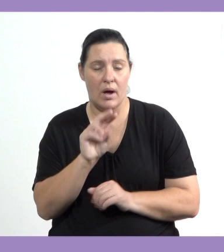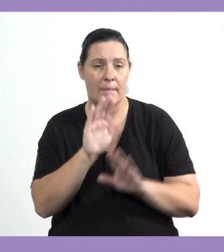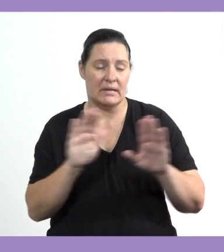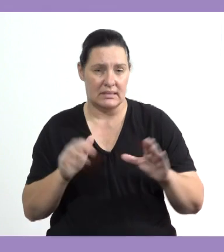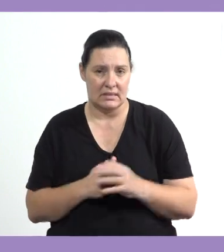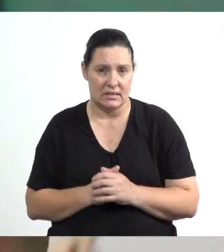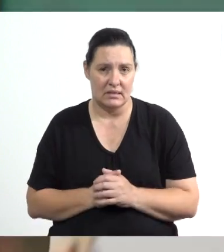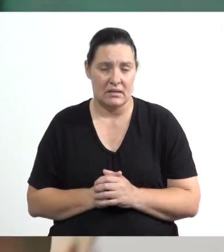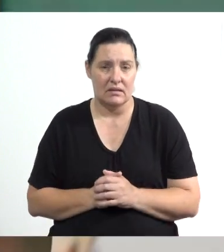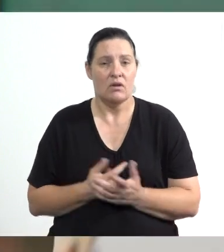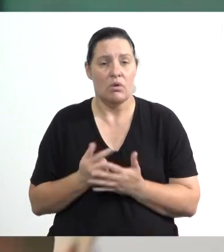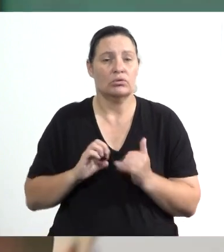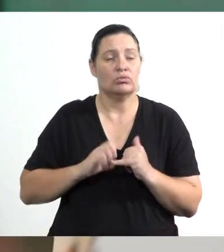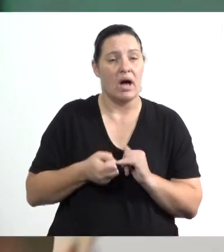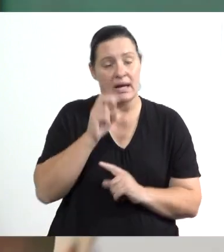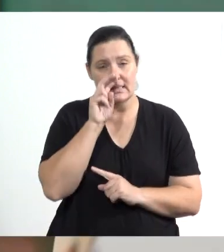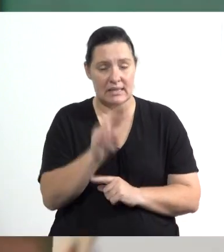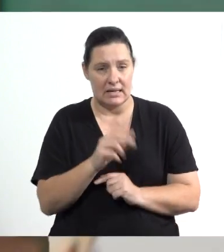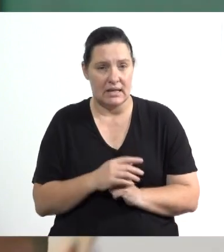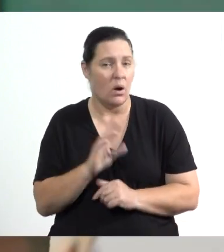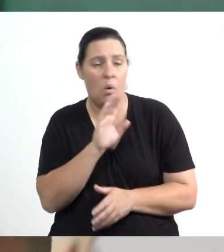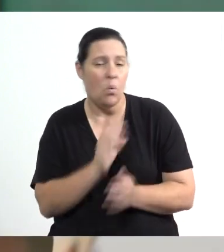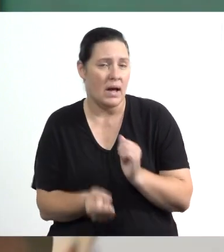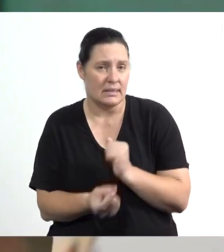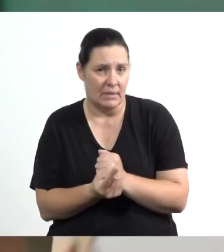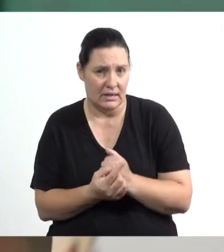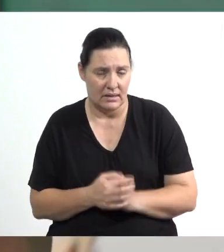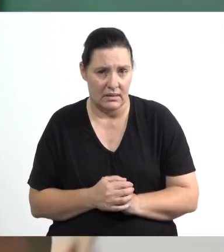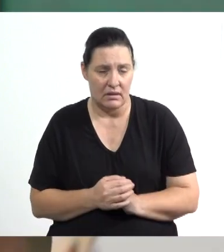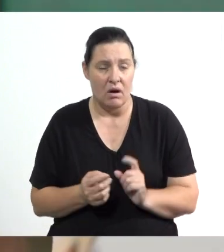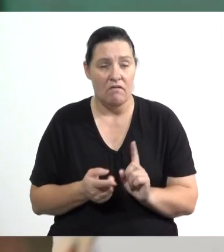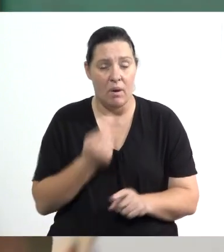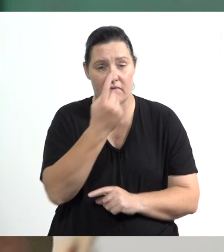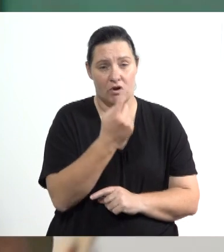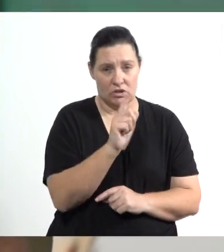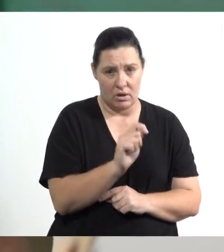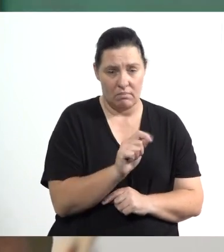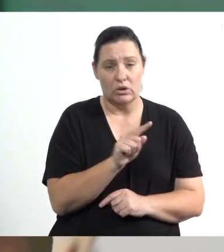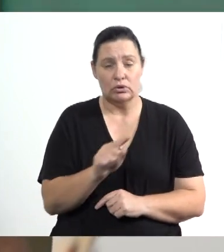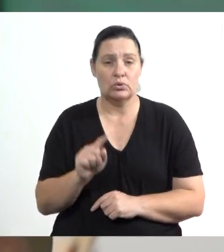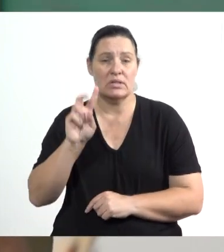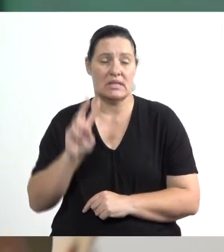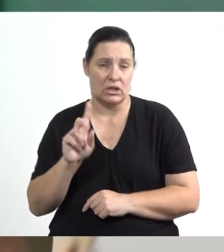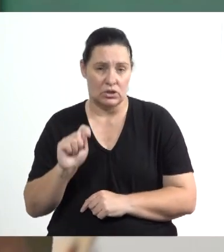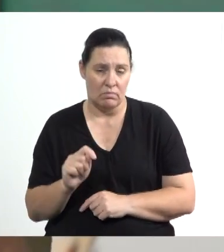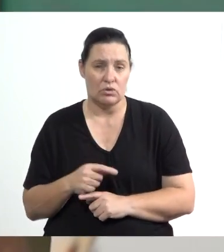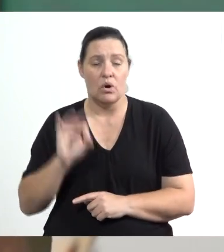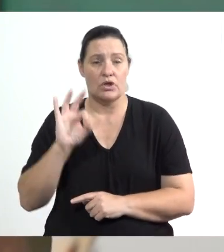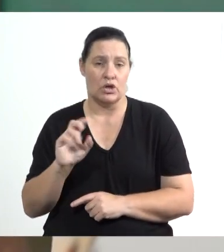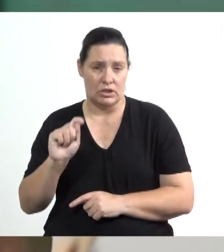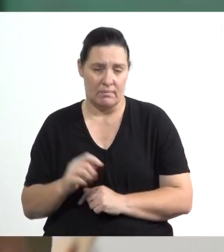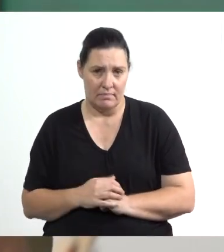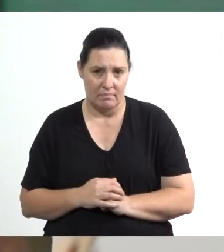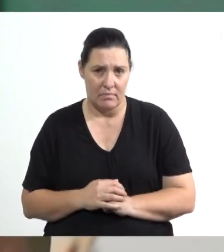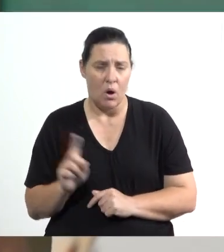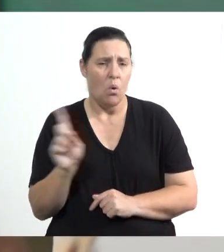this pattern and we are going to try and see what is going on from the first term to the second term and to the third